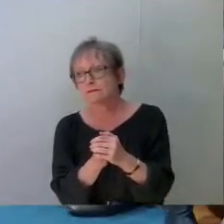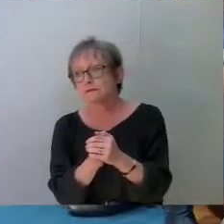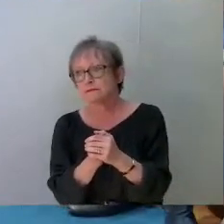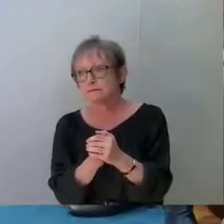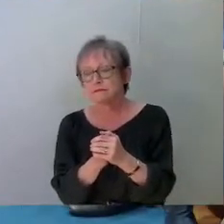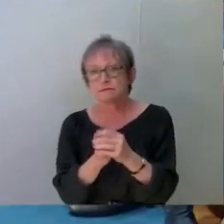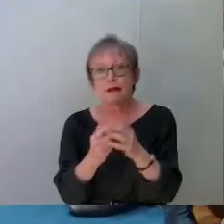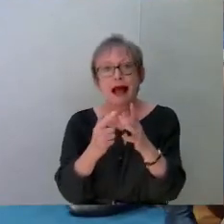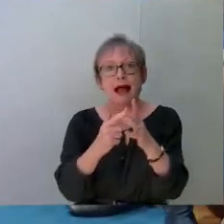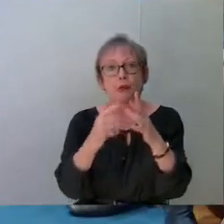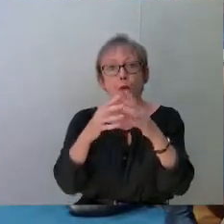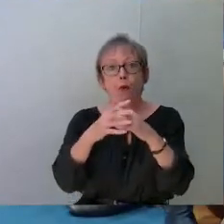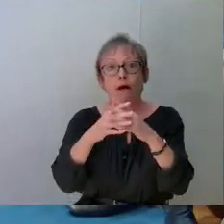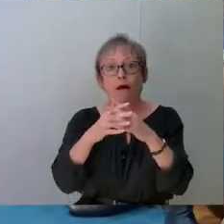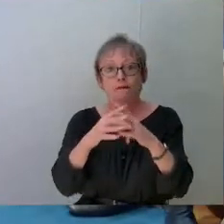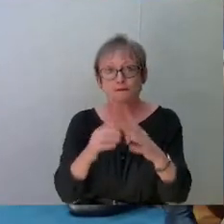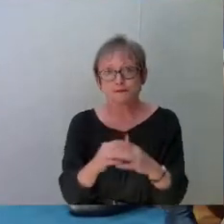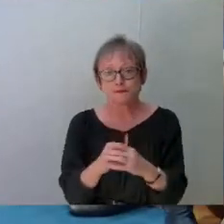Adam Walker.